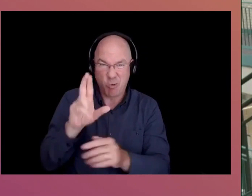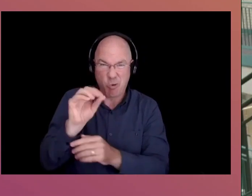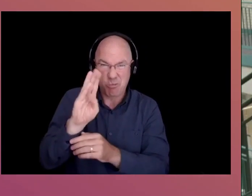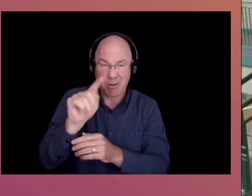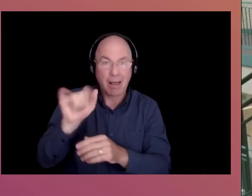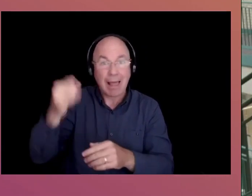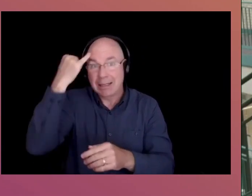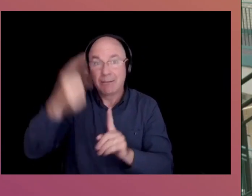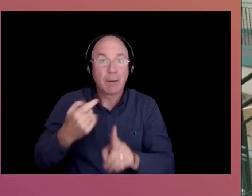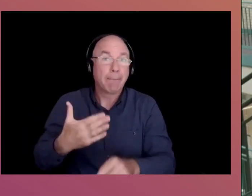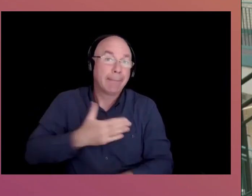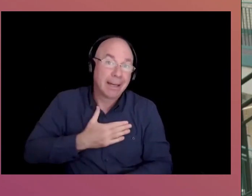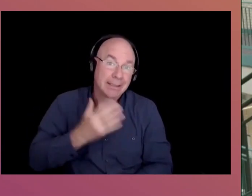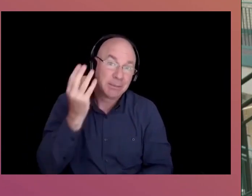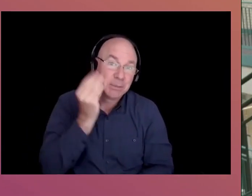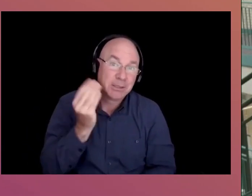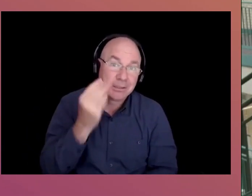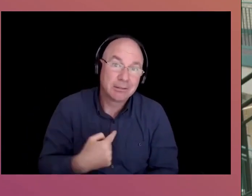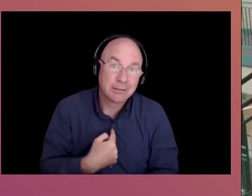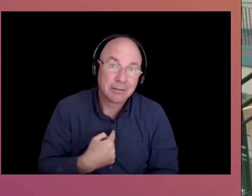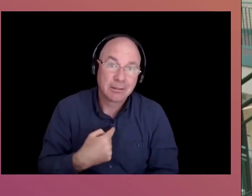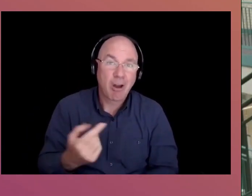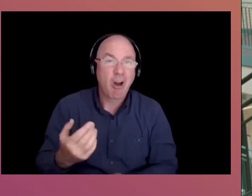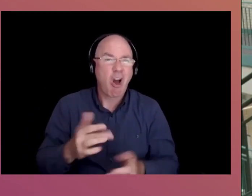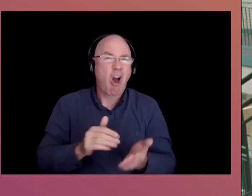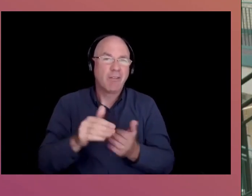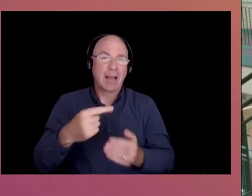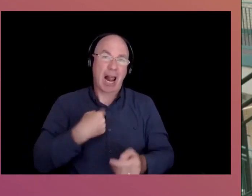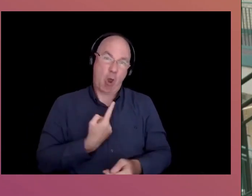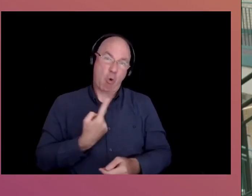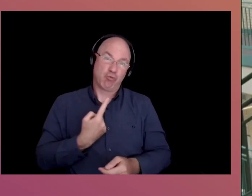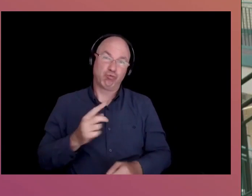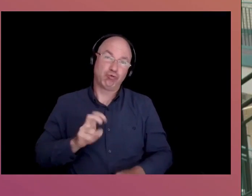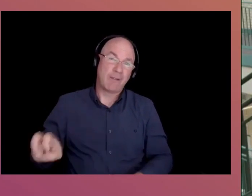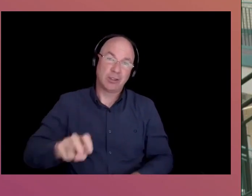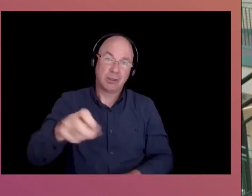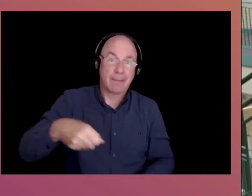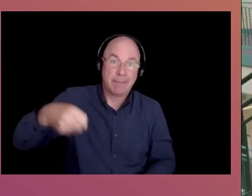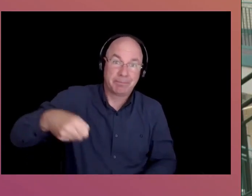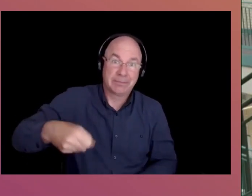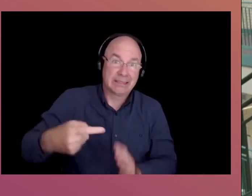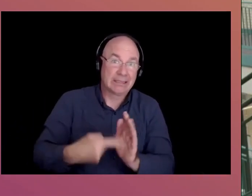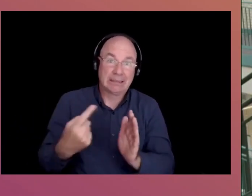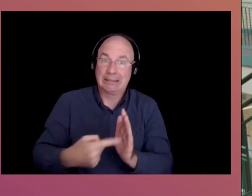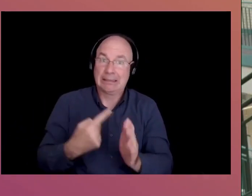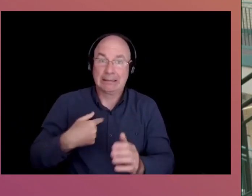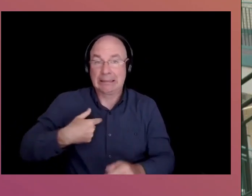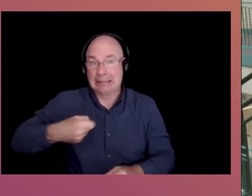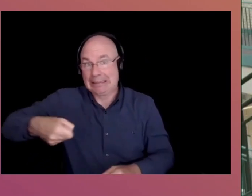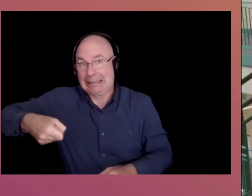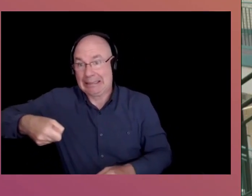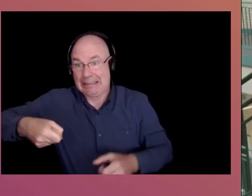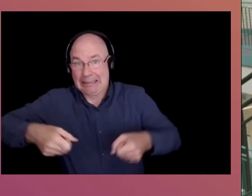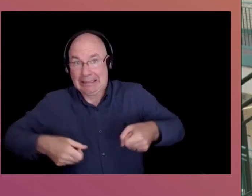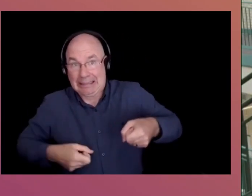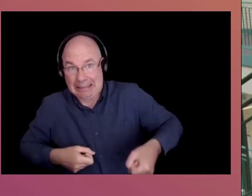own experience. I often travel alone with a suitcase. Sometimes it is too much to carry both